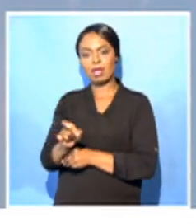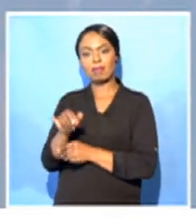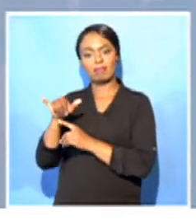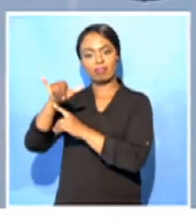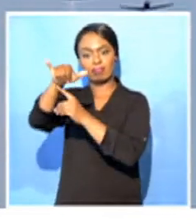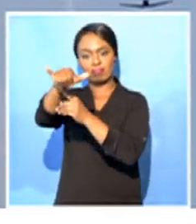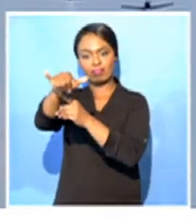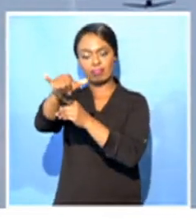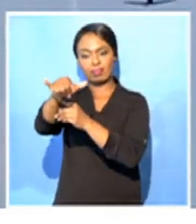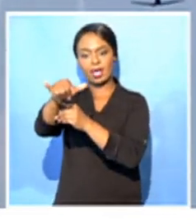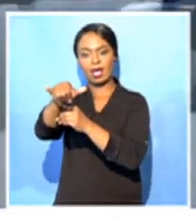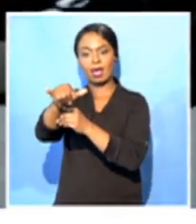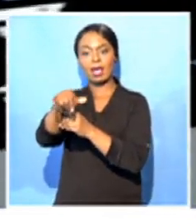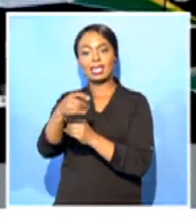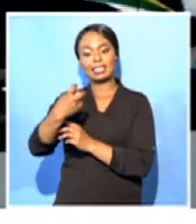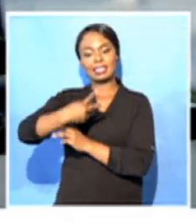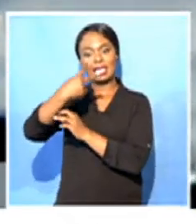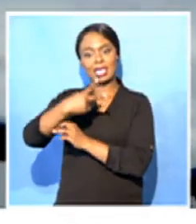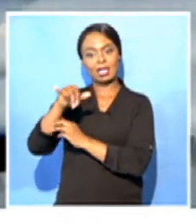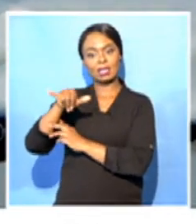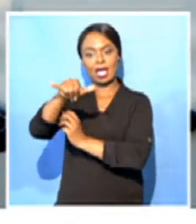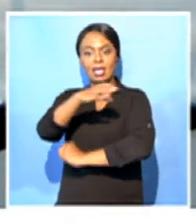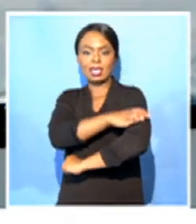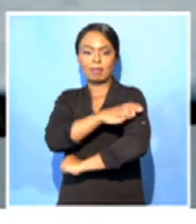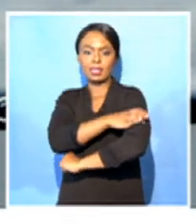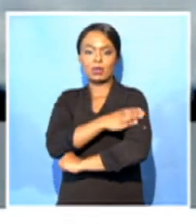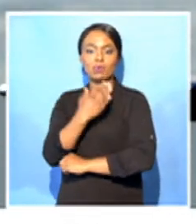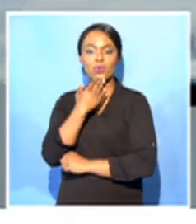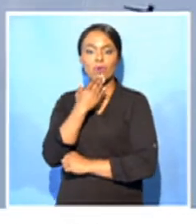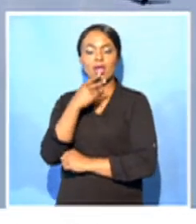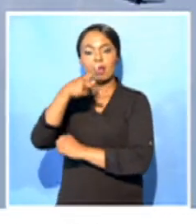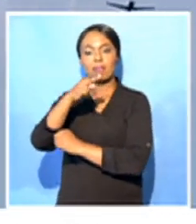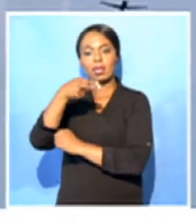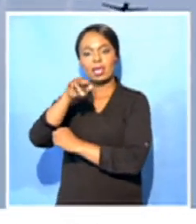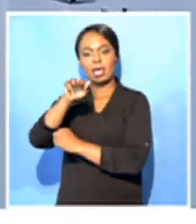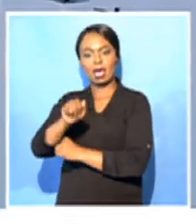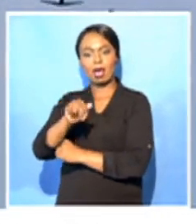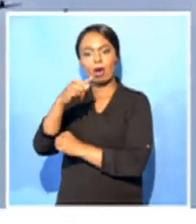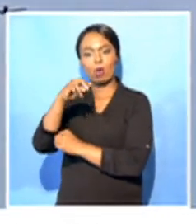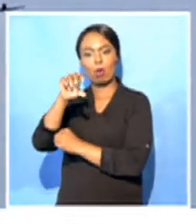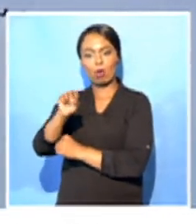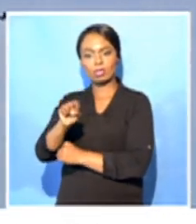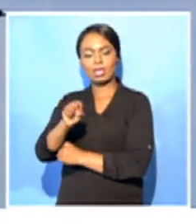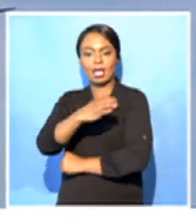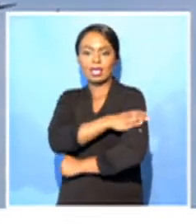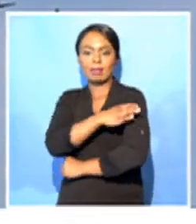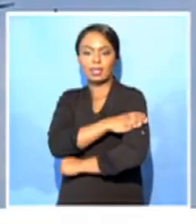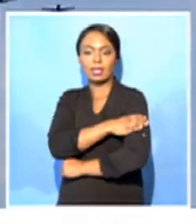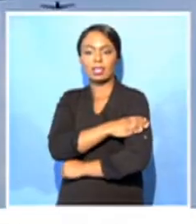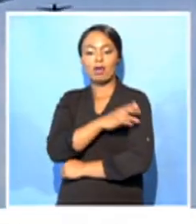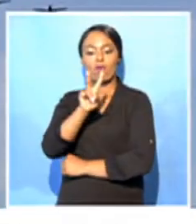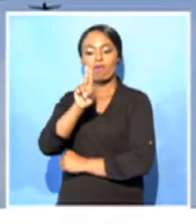second aircraft is flown by Captain Pierre Gous, Captain Vusi Kumalo, and